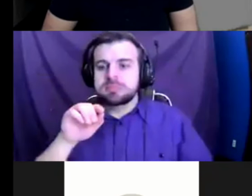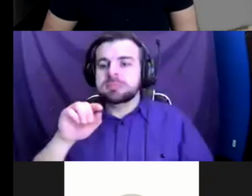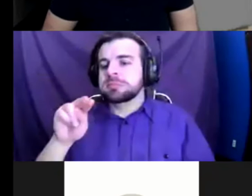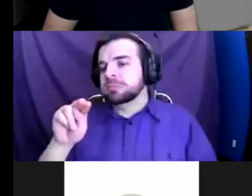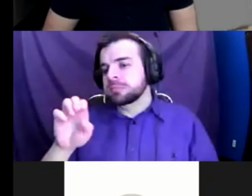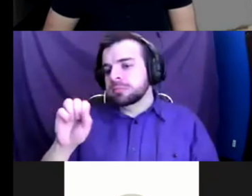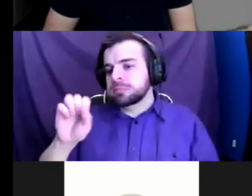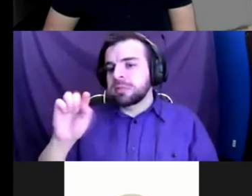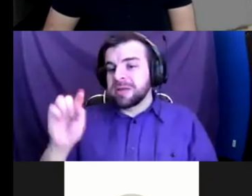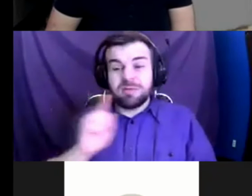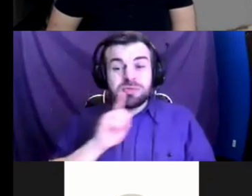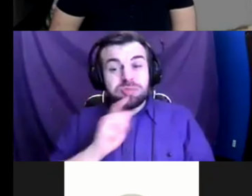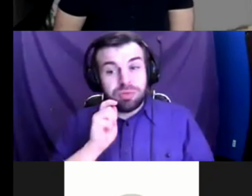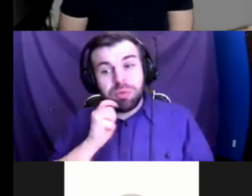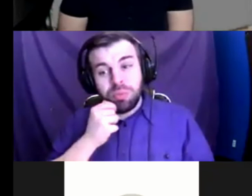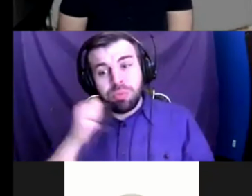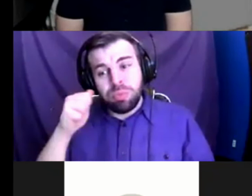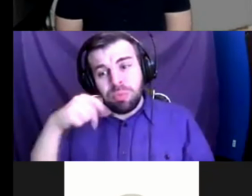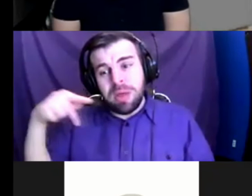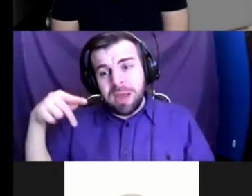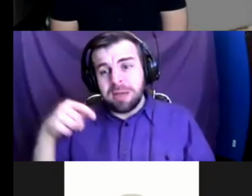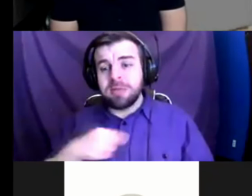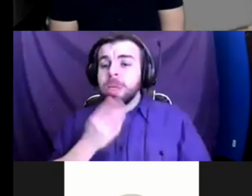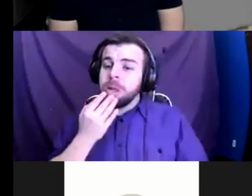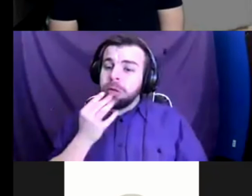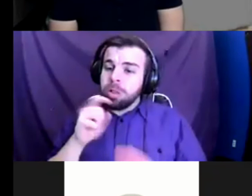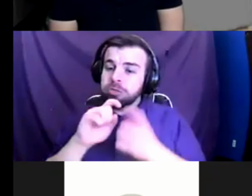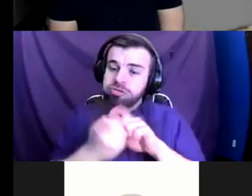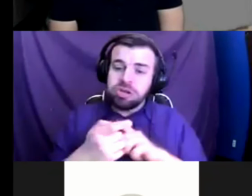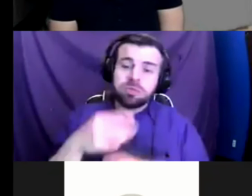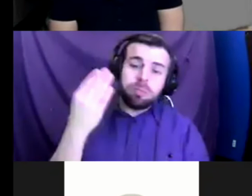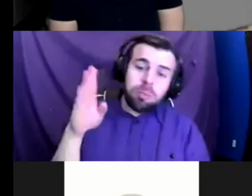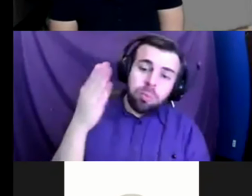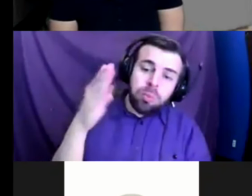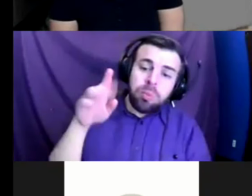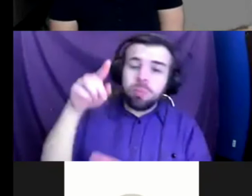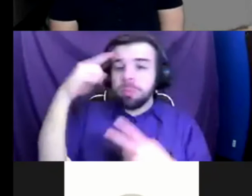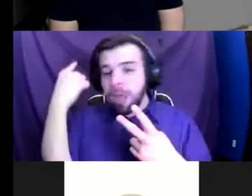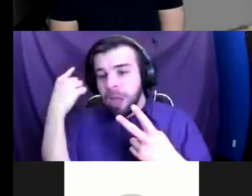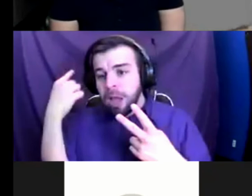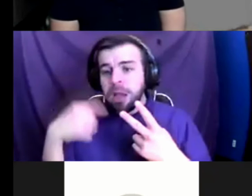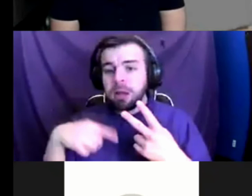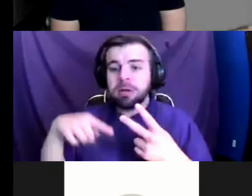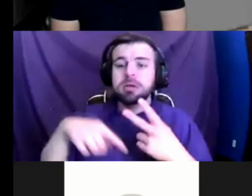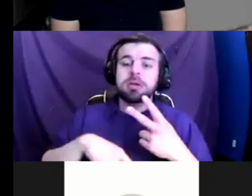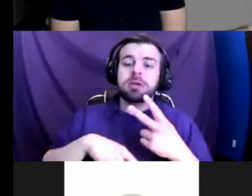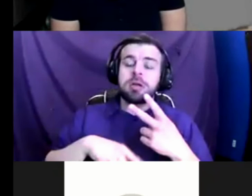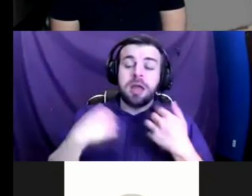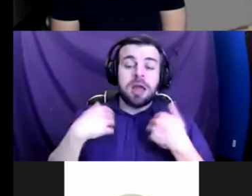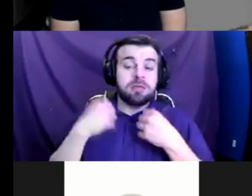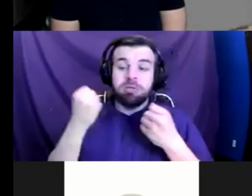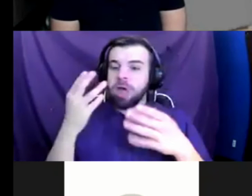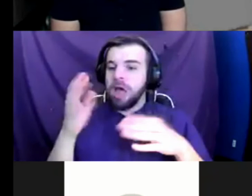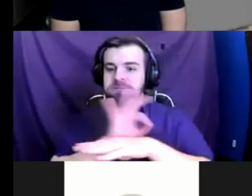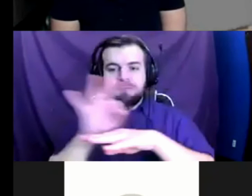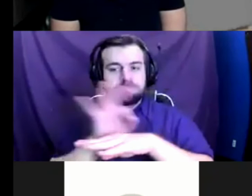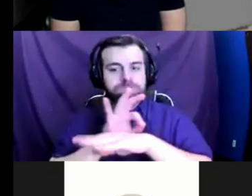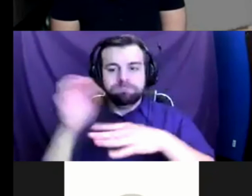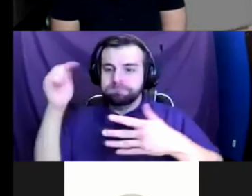also changes to blue, black, and it does a lot of stuff. And if you